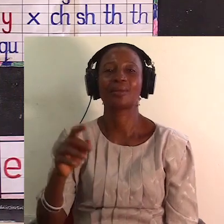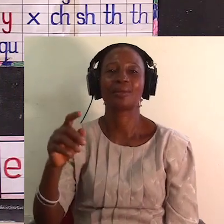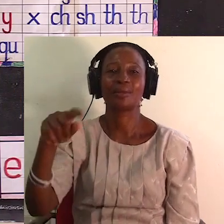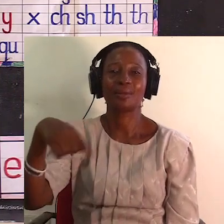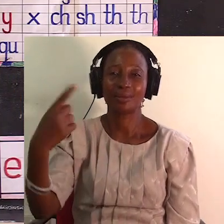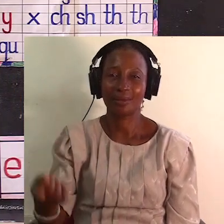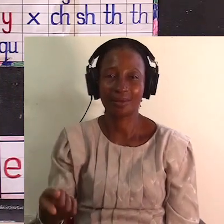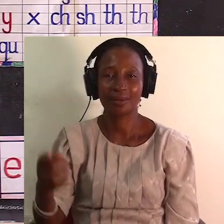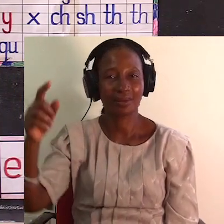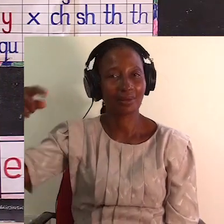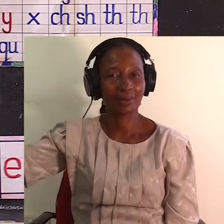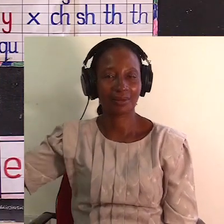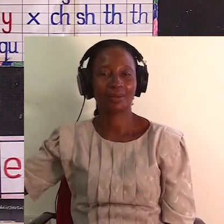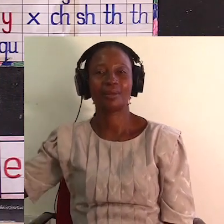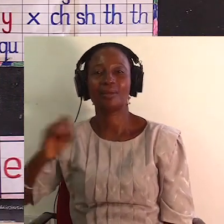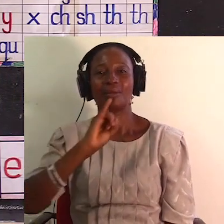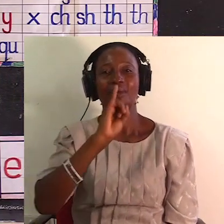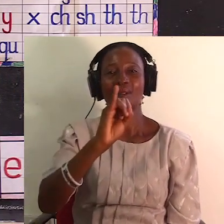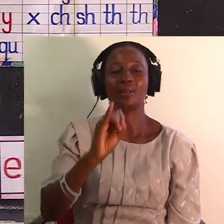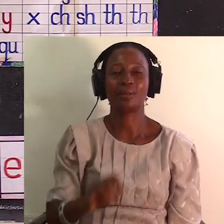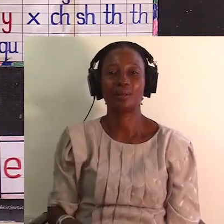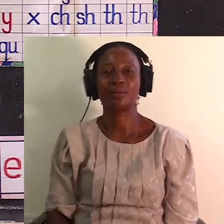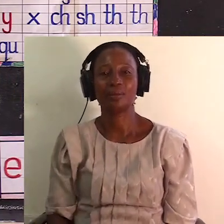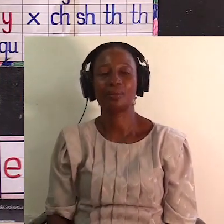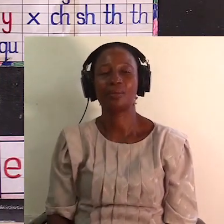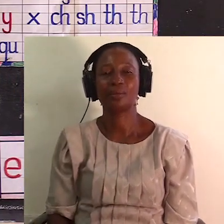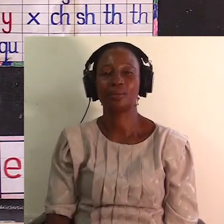The next sound is